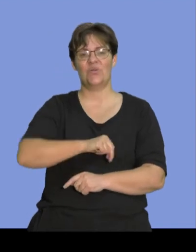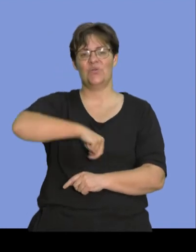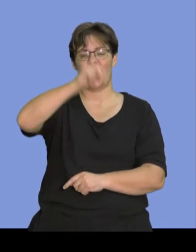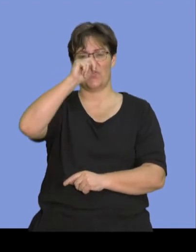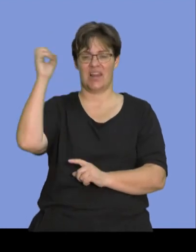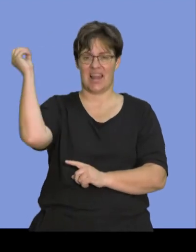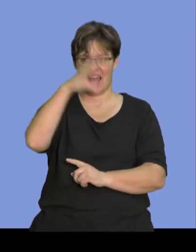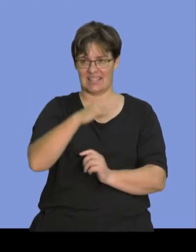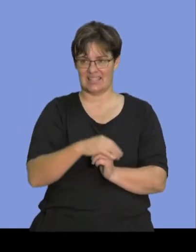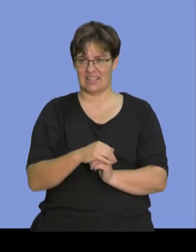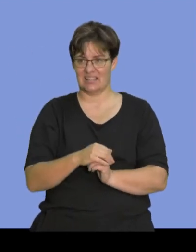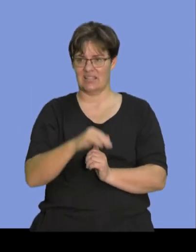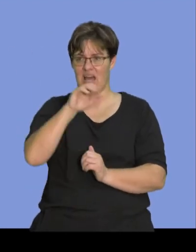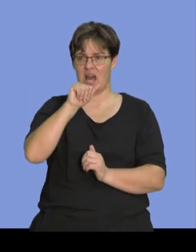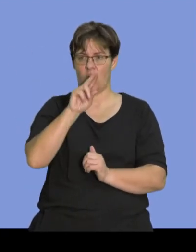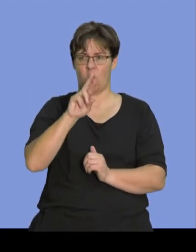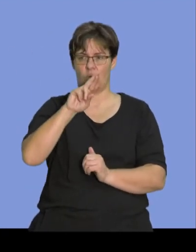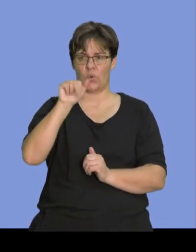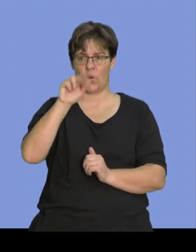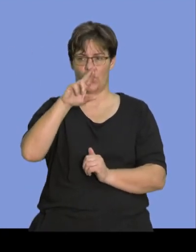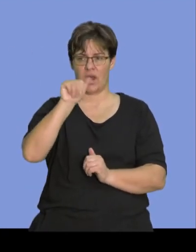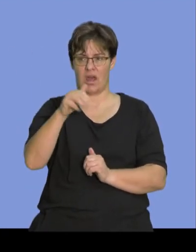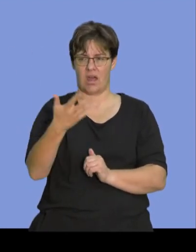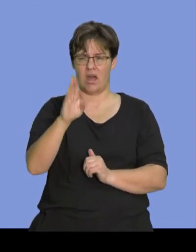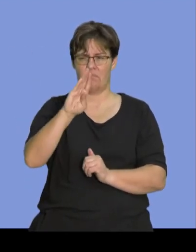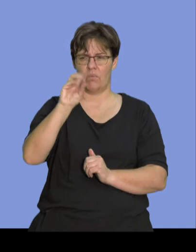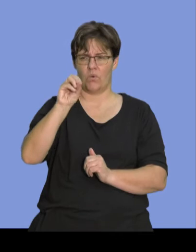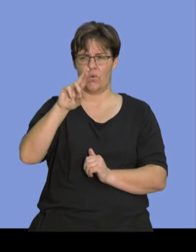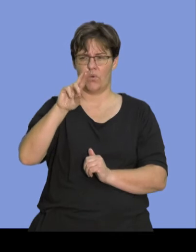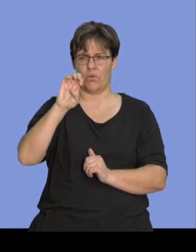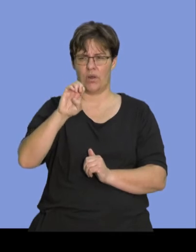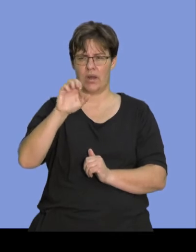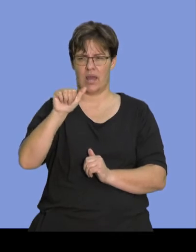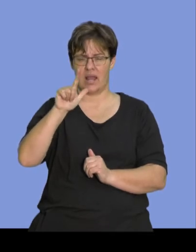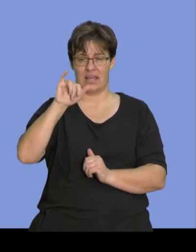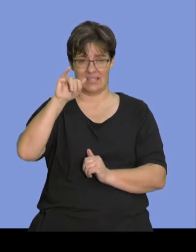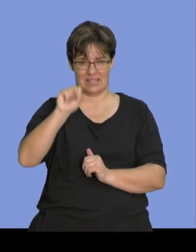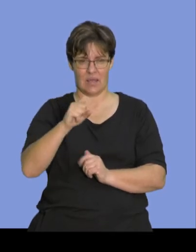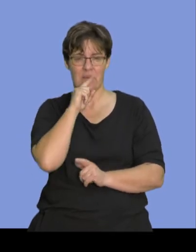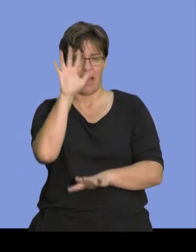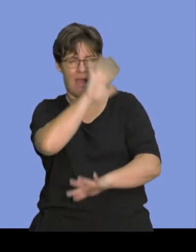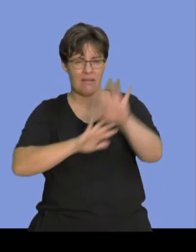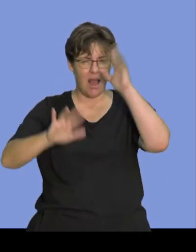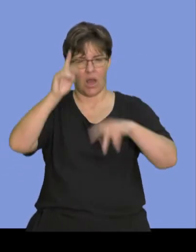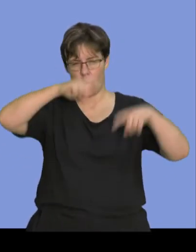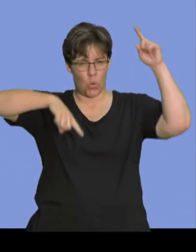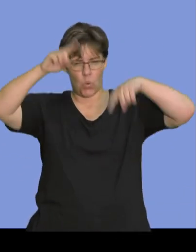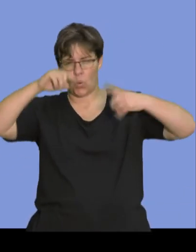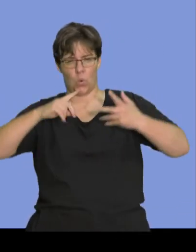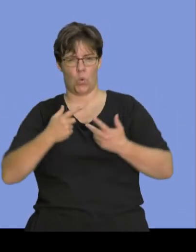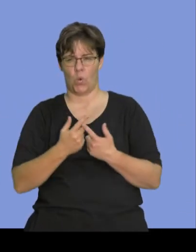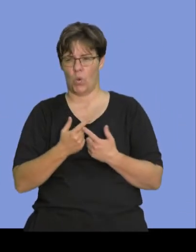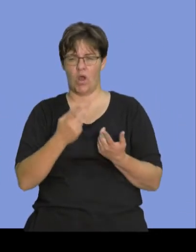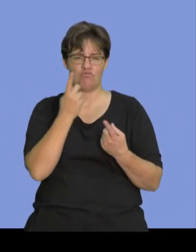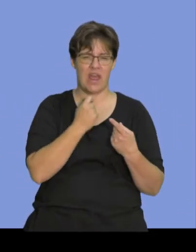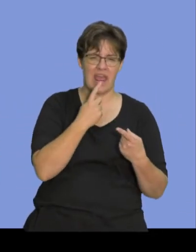of what is called the northern lights or the aurora borealis, which is a magnificent, display of brilliant